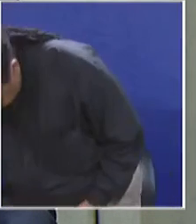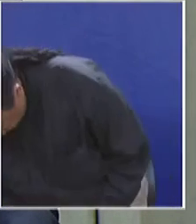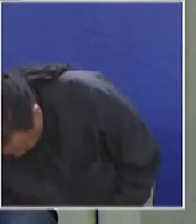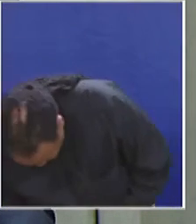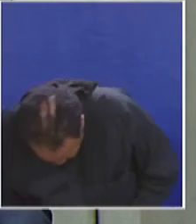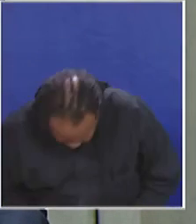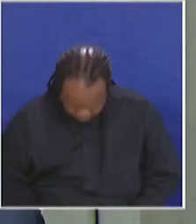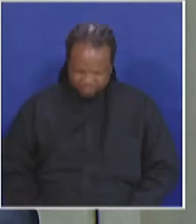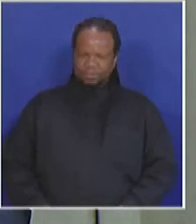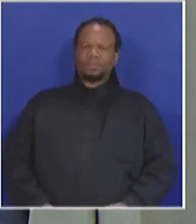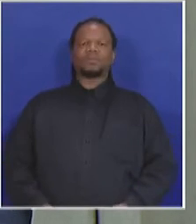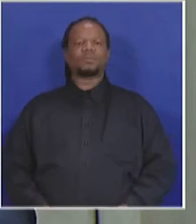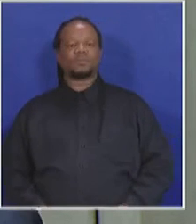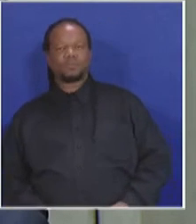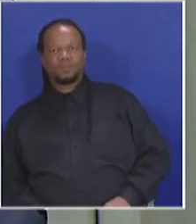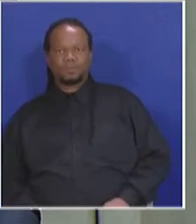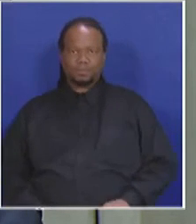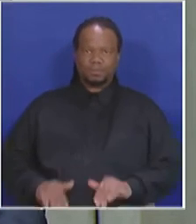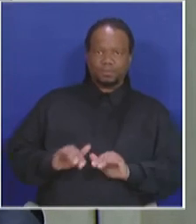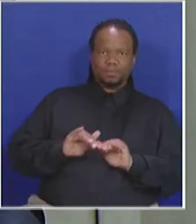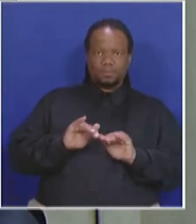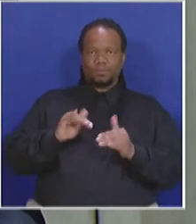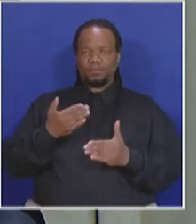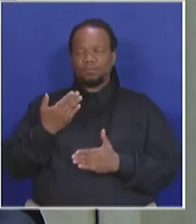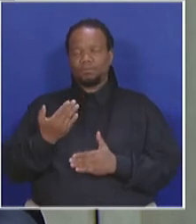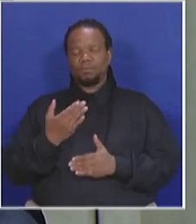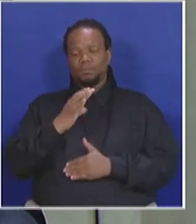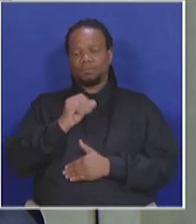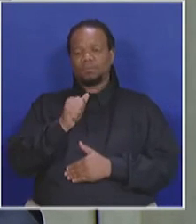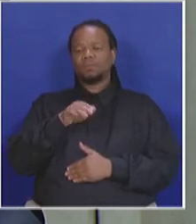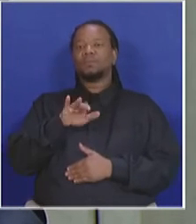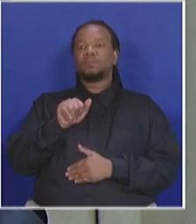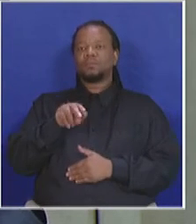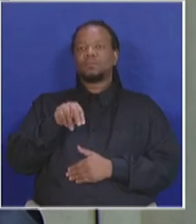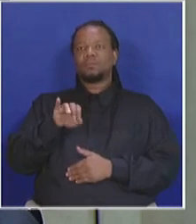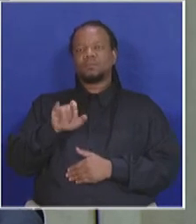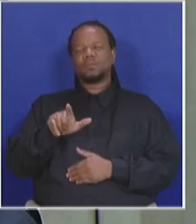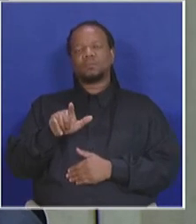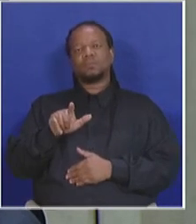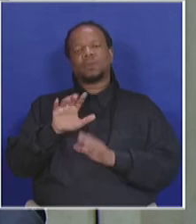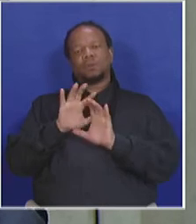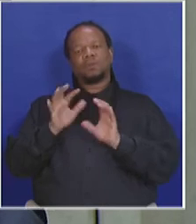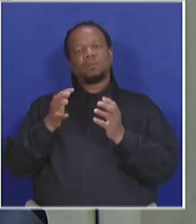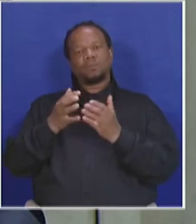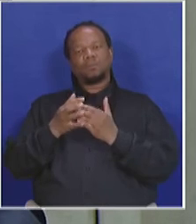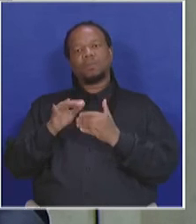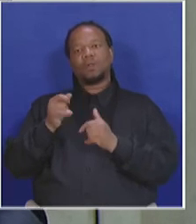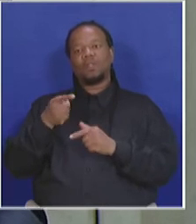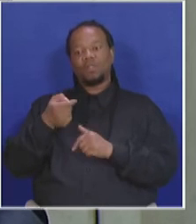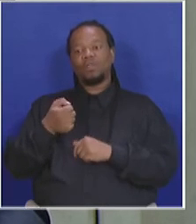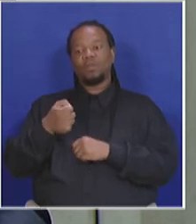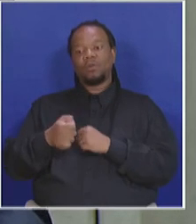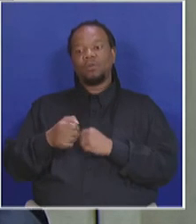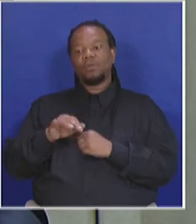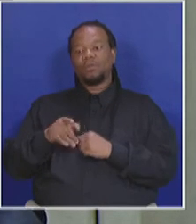that the mid-year National Cabinet Lekgotla, when it met with premiers in July this year, highlighted the importance